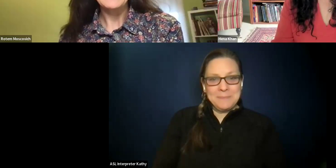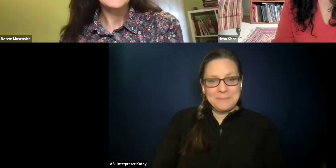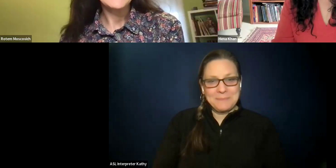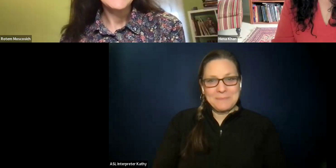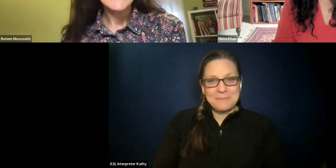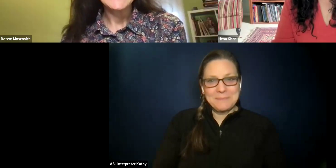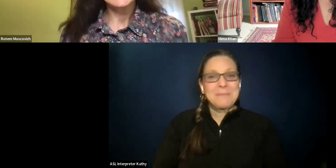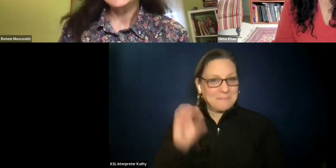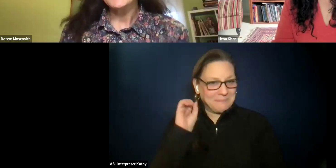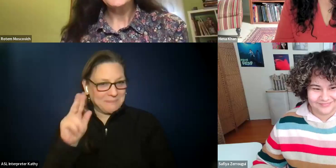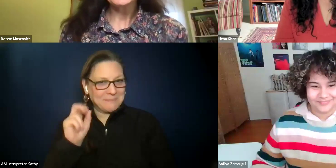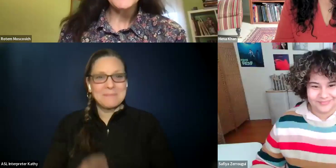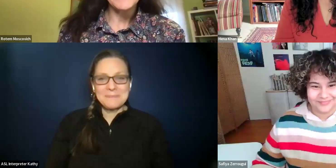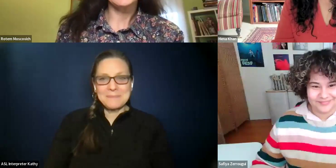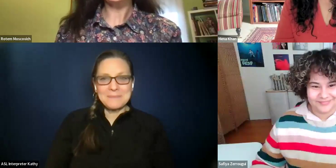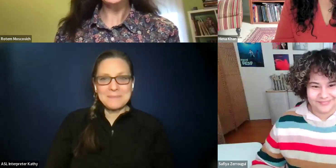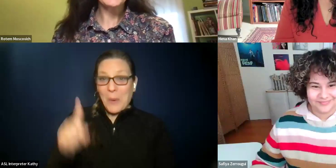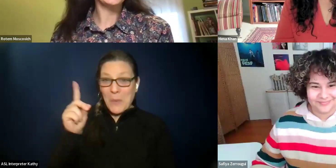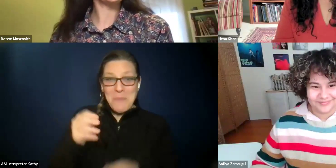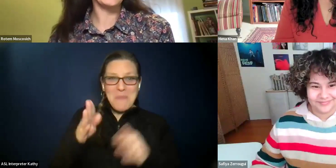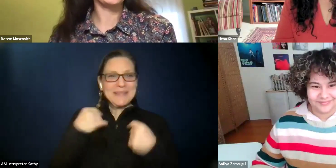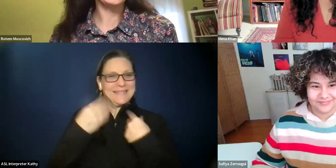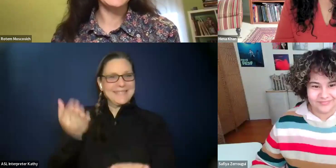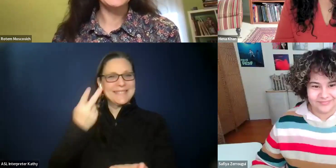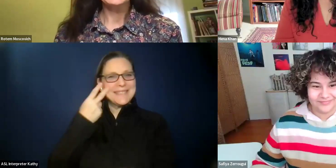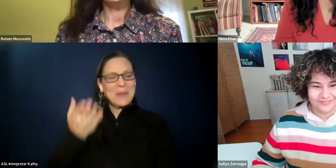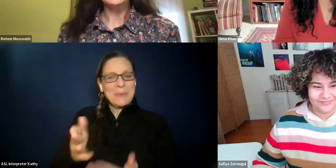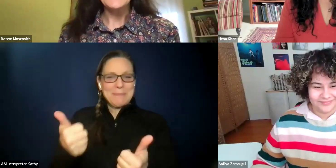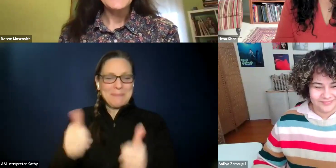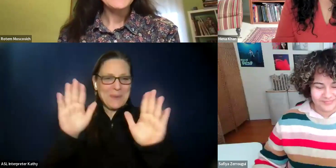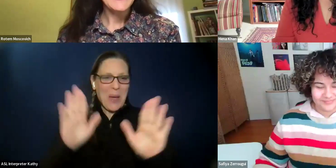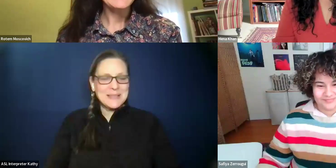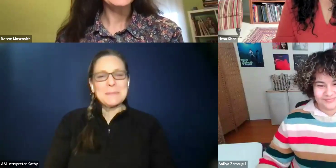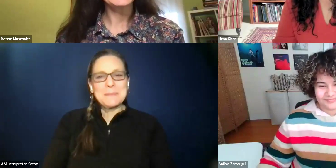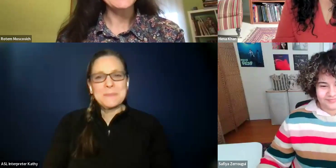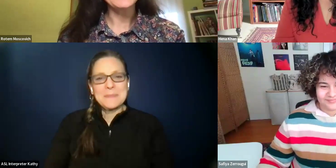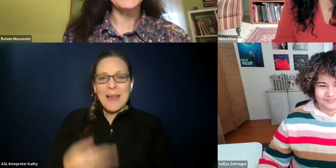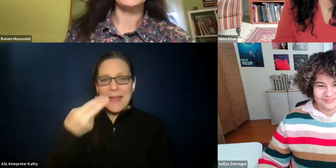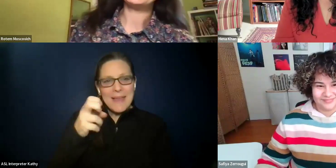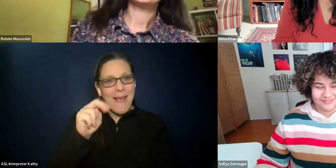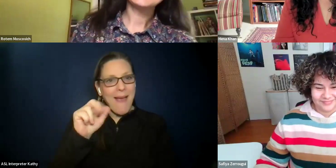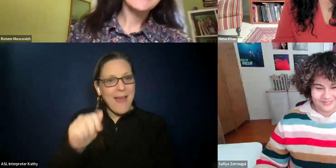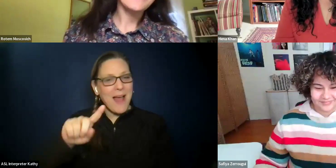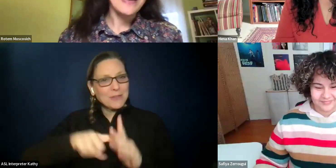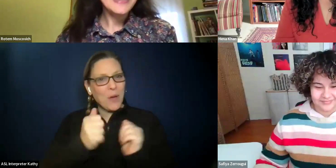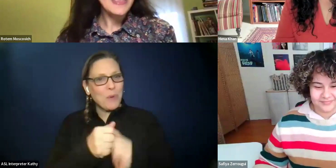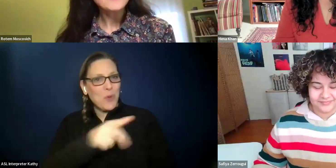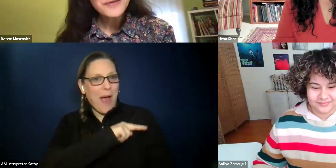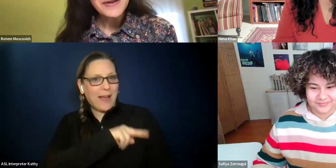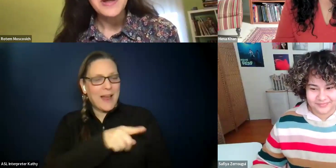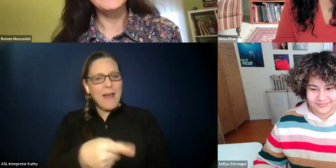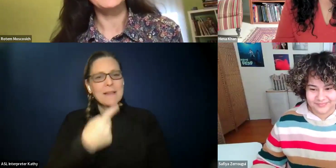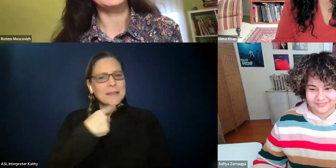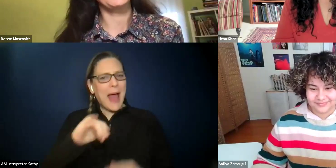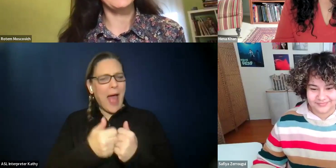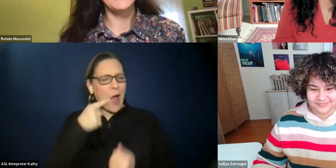Okay. One more. There you are. Okay, awesome. So Hena, we'll start with you. Tell us how you